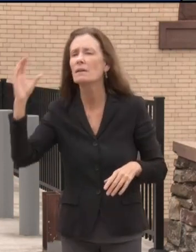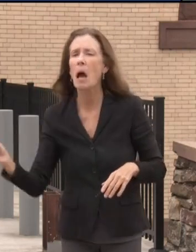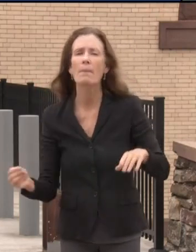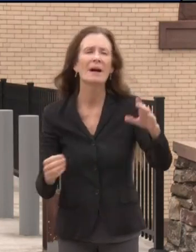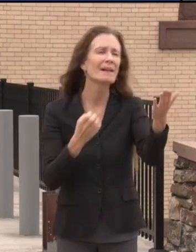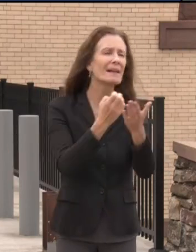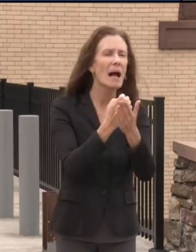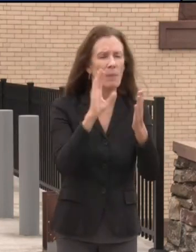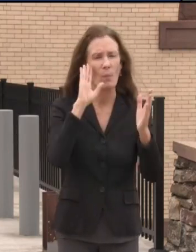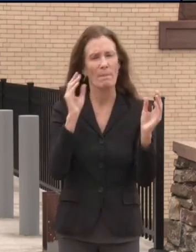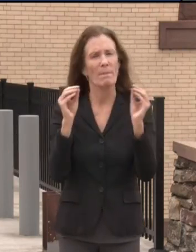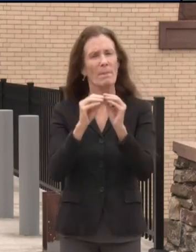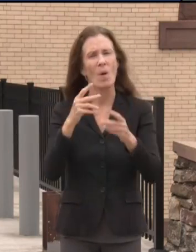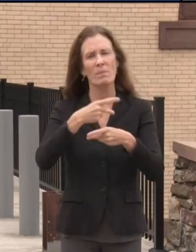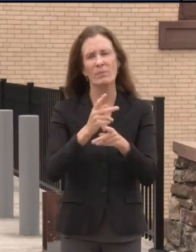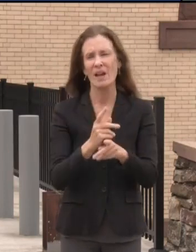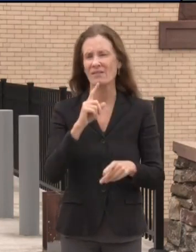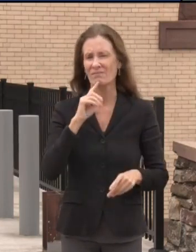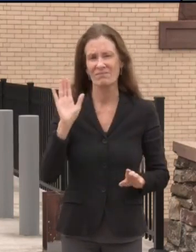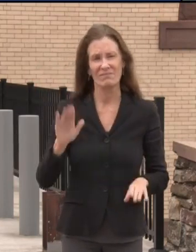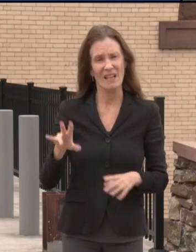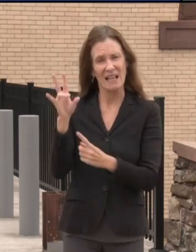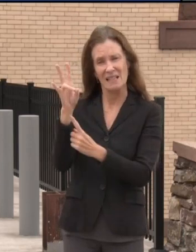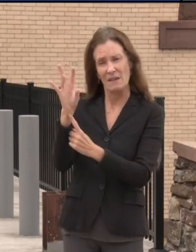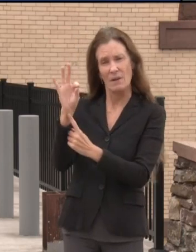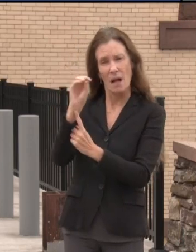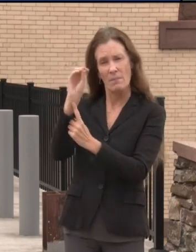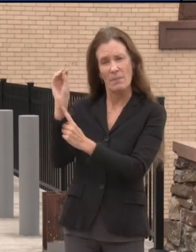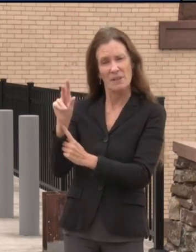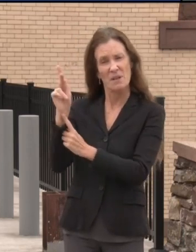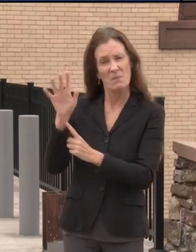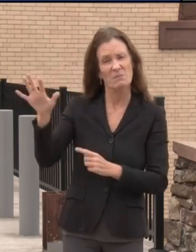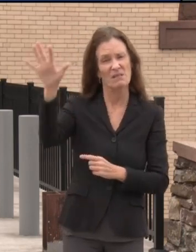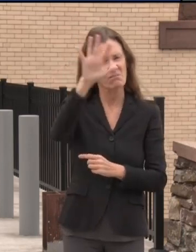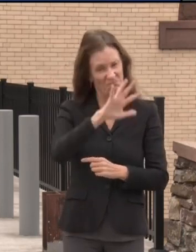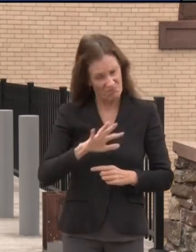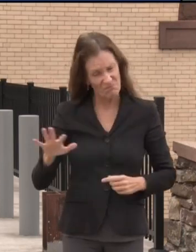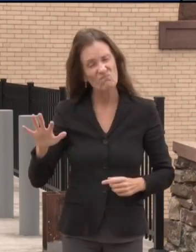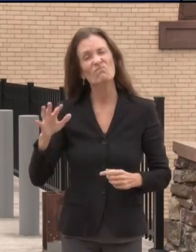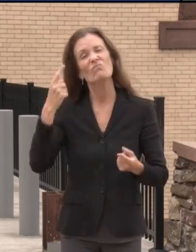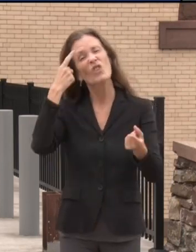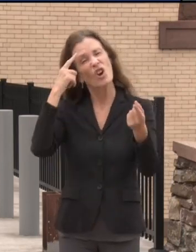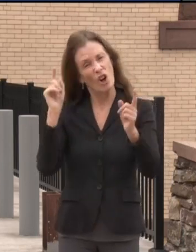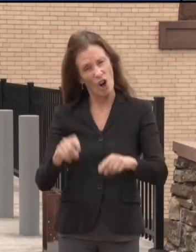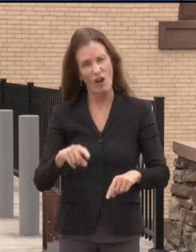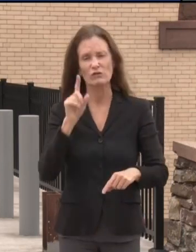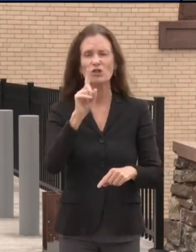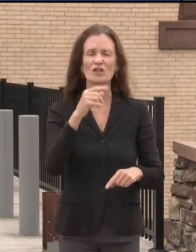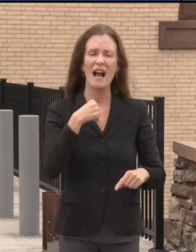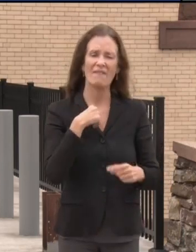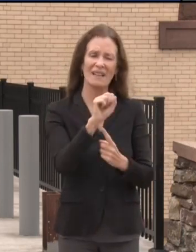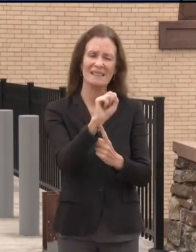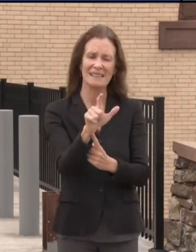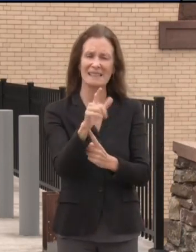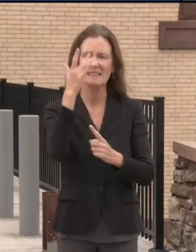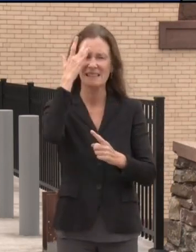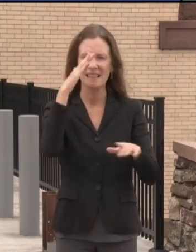79% of Pennsylvanians support providing paid family and medical leave to all working families.